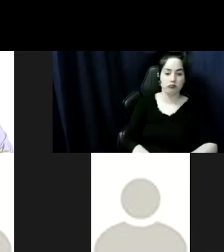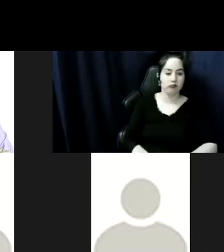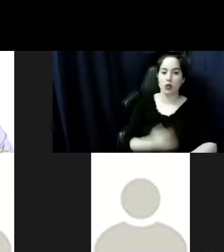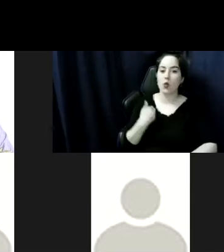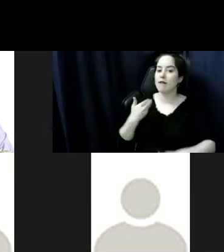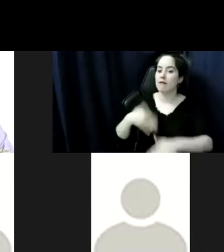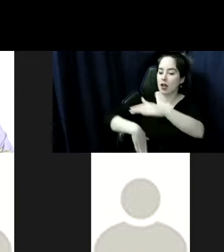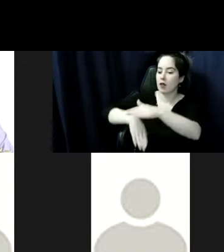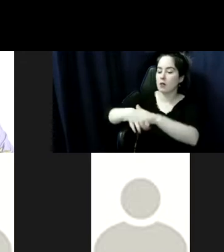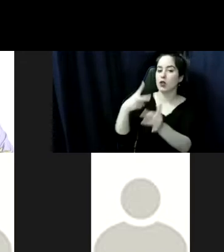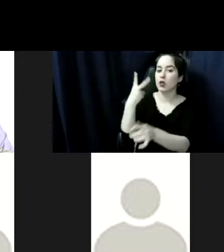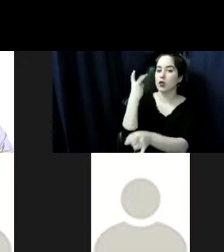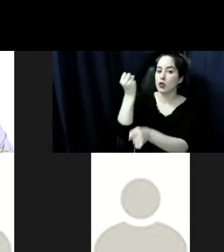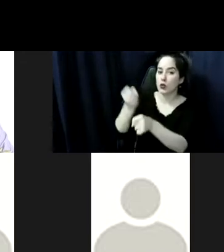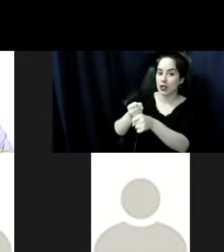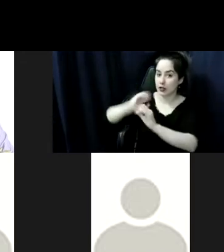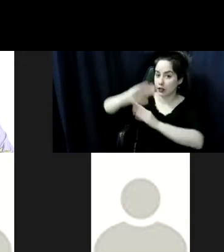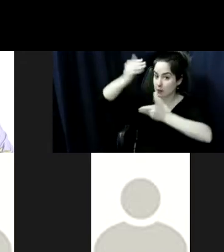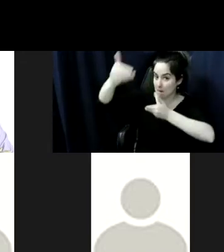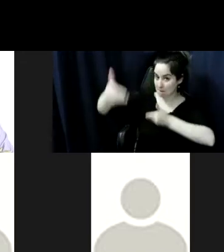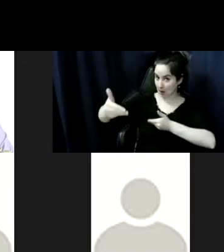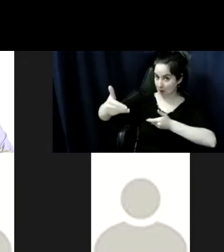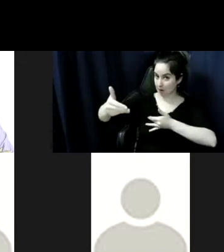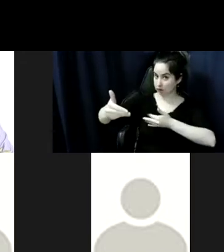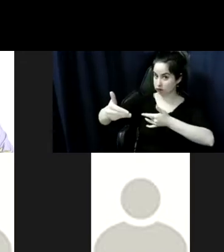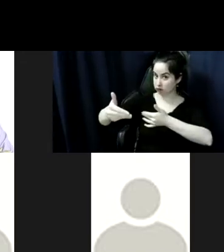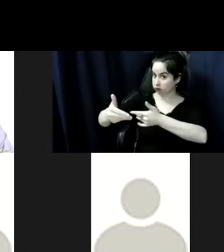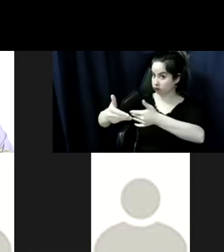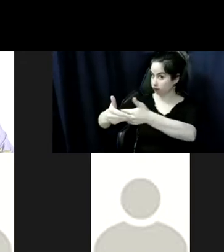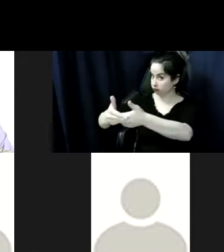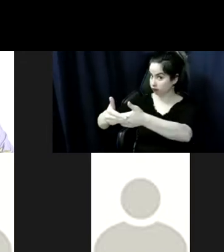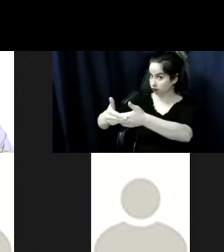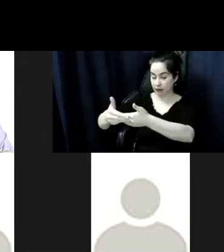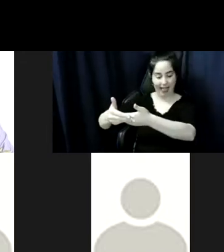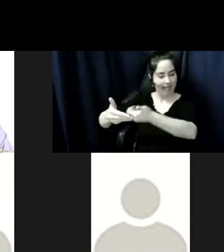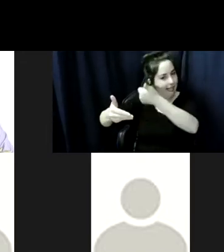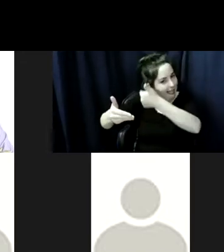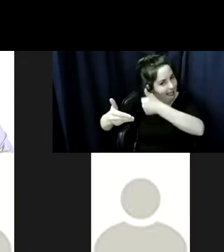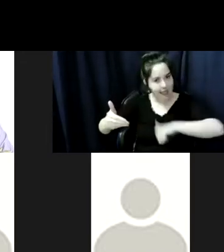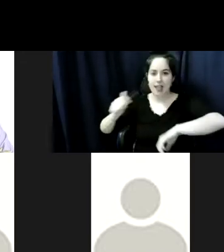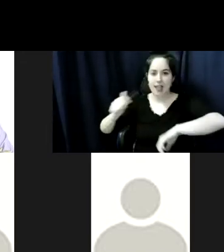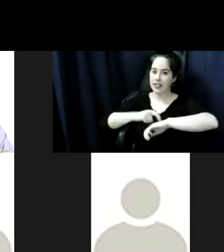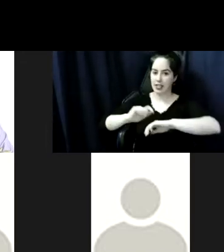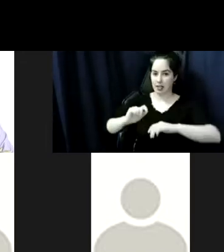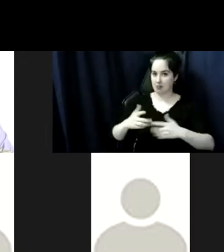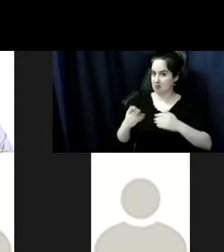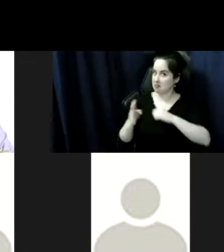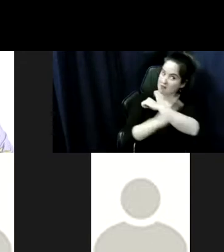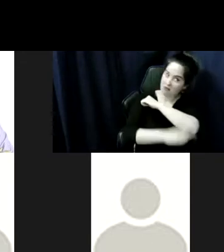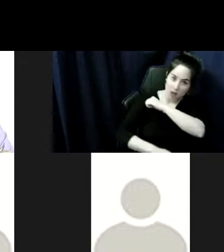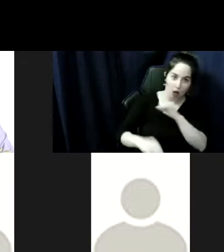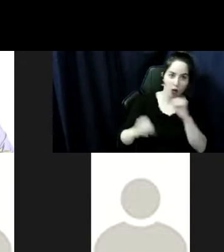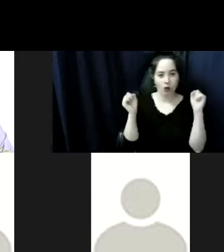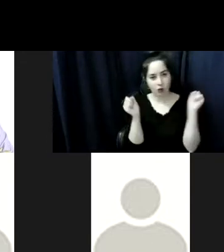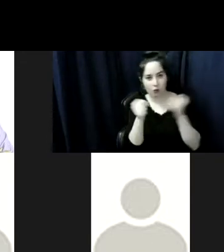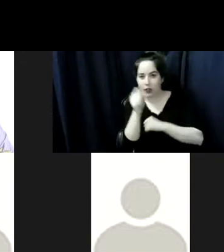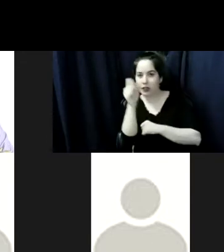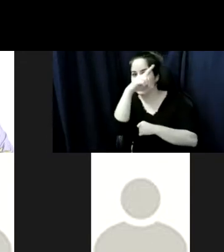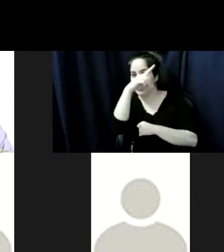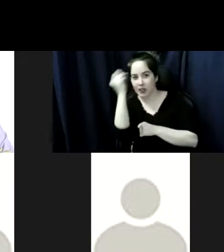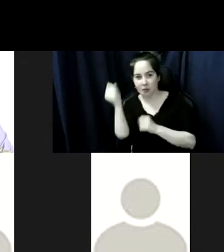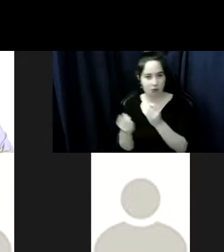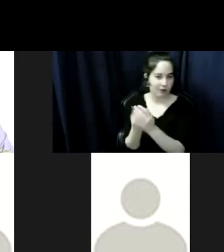your project. And it can happen at any time of year. Of course, there are complexities